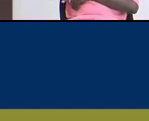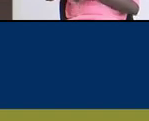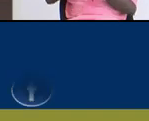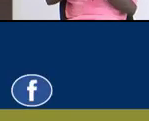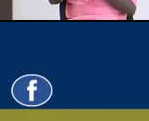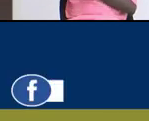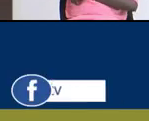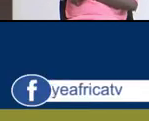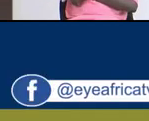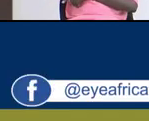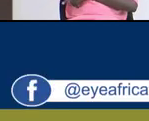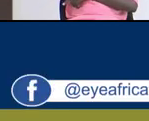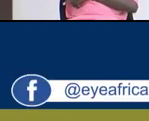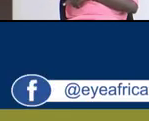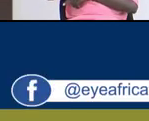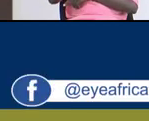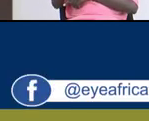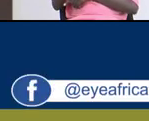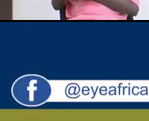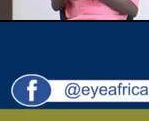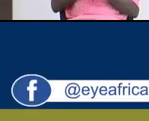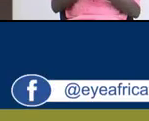called. I